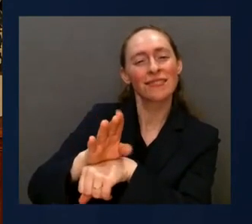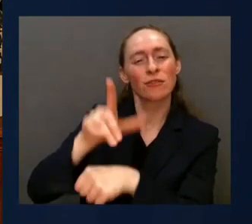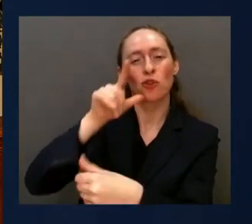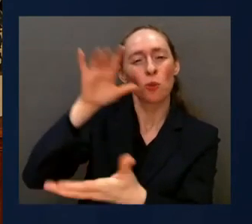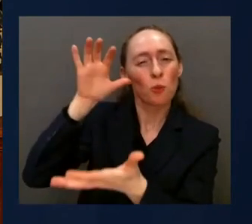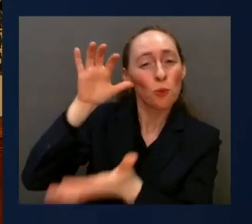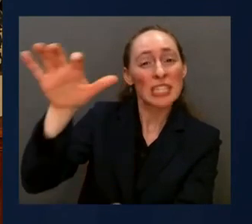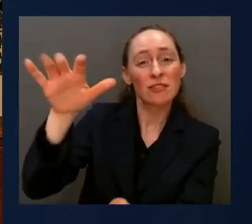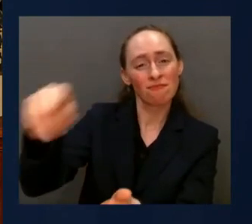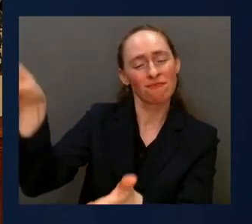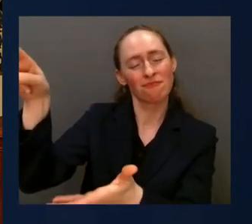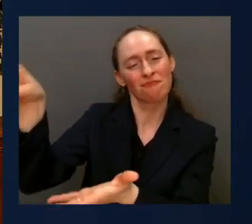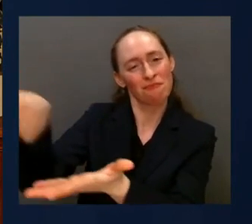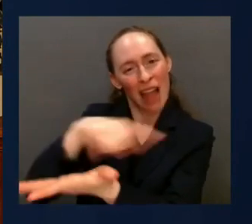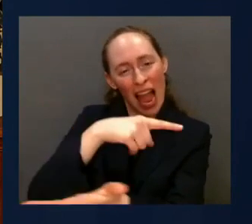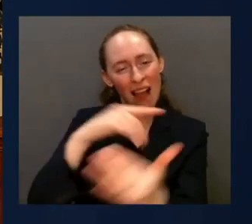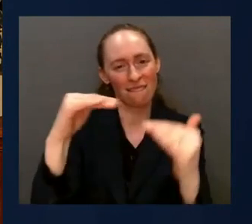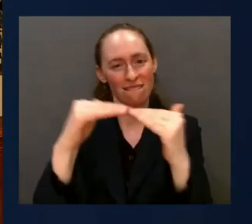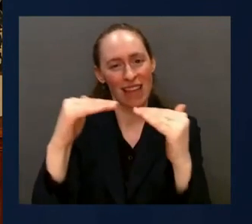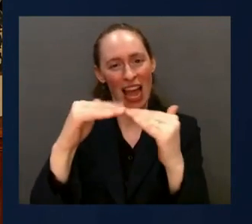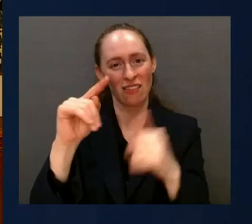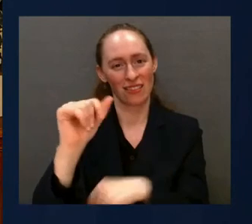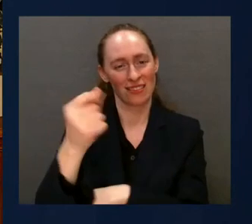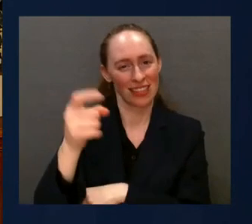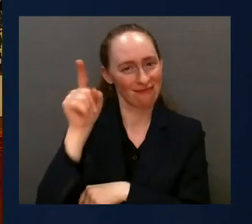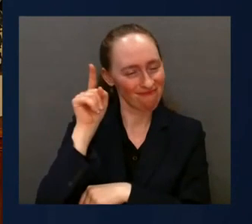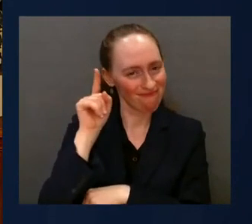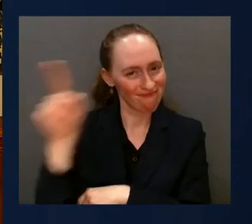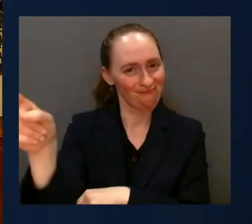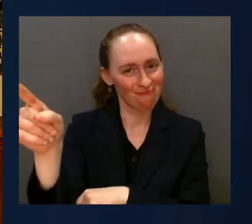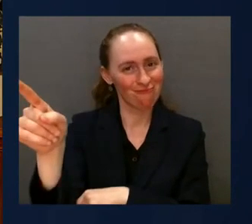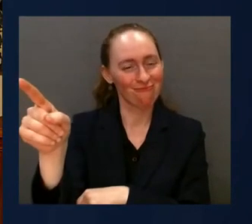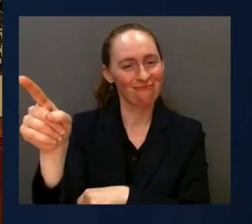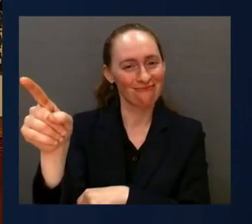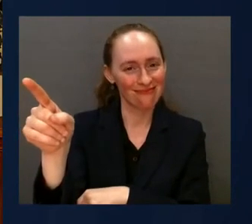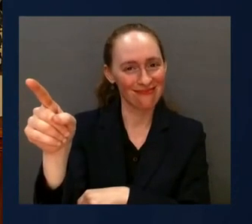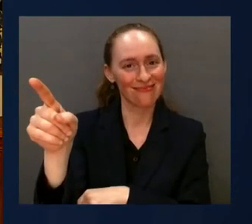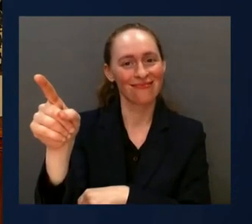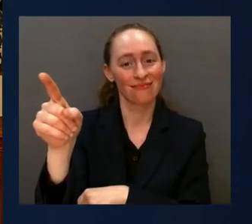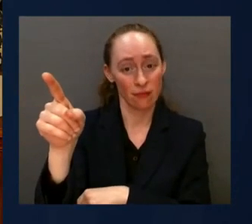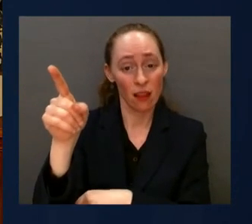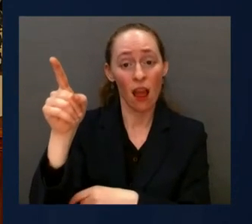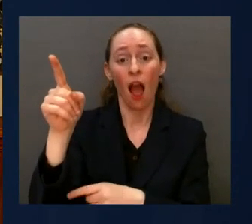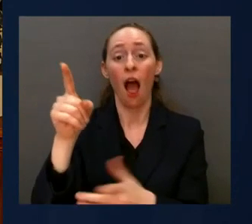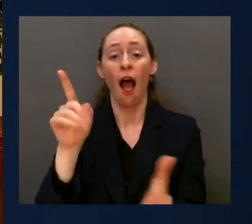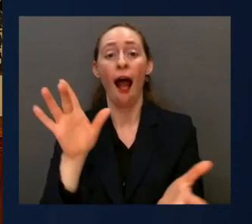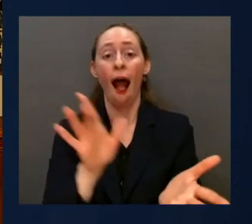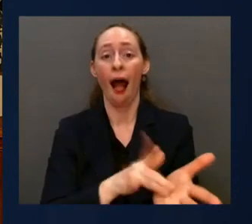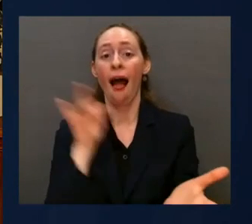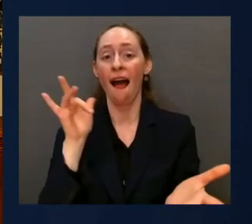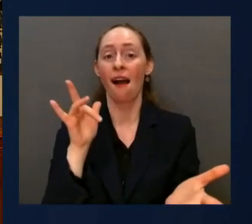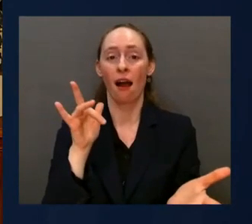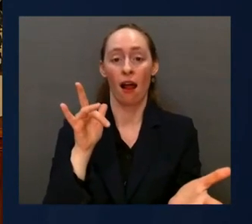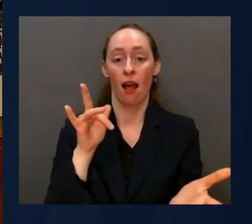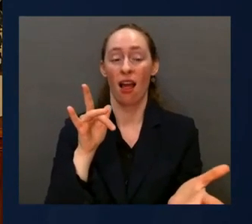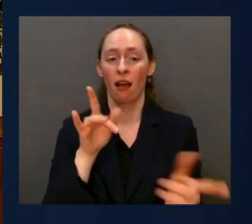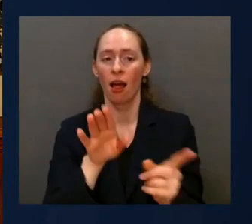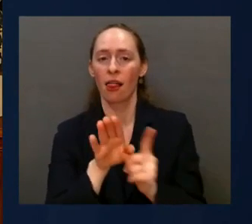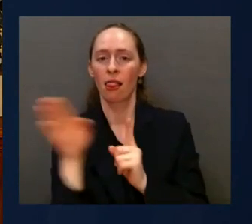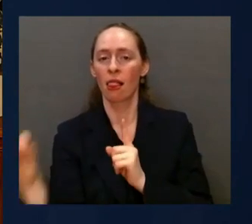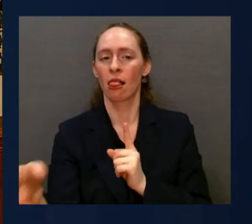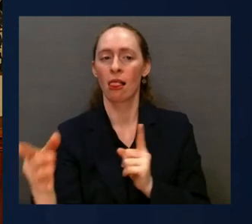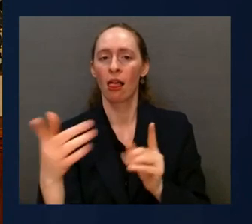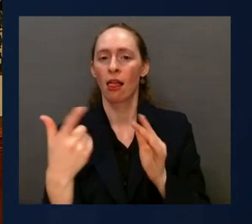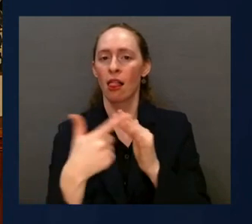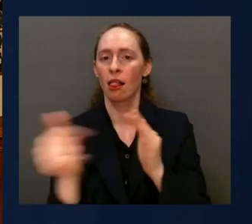They aren't just taking advantage of the tax code. They're taking advantage of you, the American consumer. Here's my message to all of you out there. I have